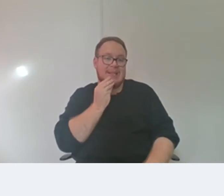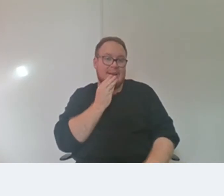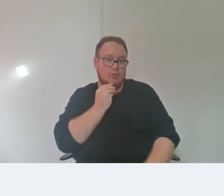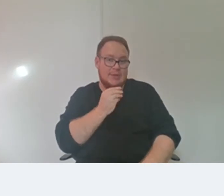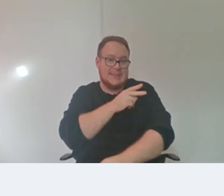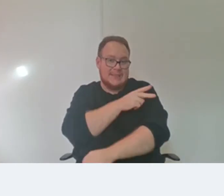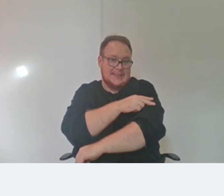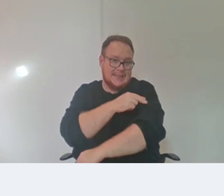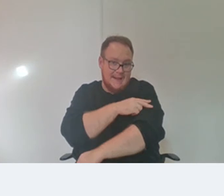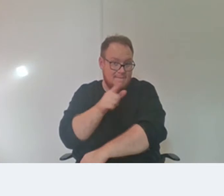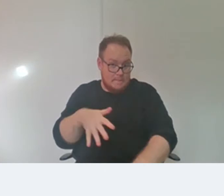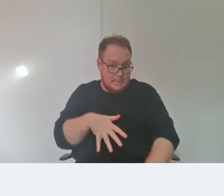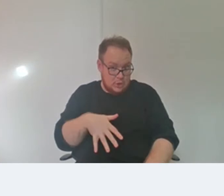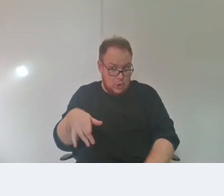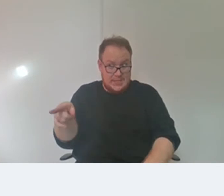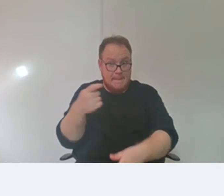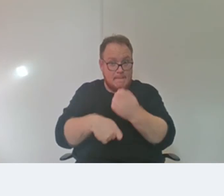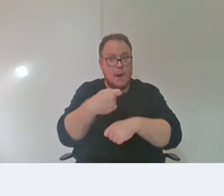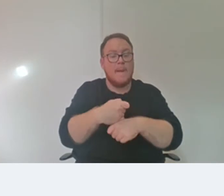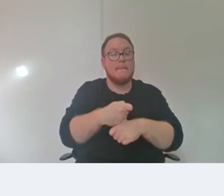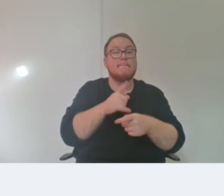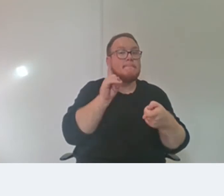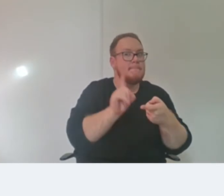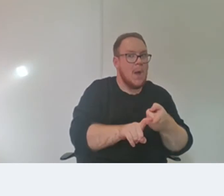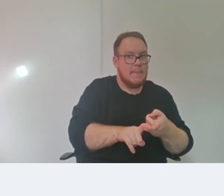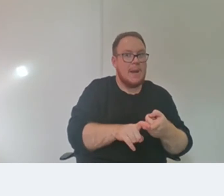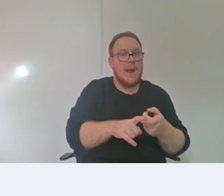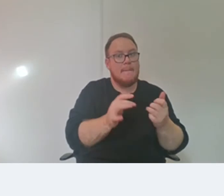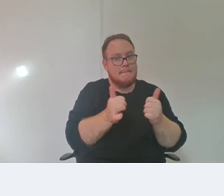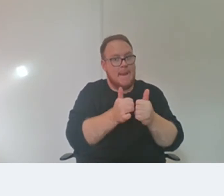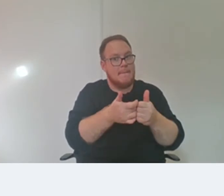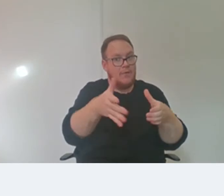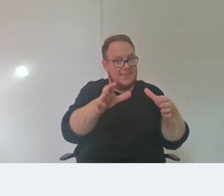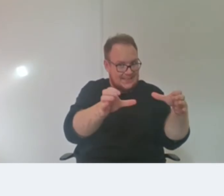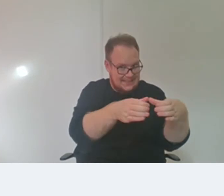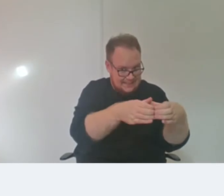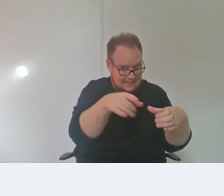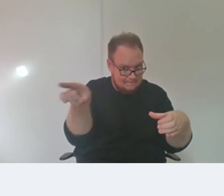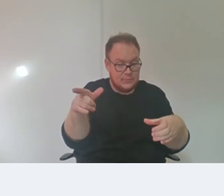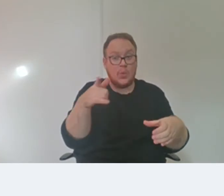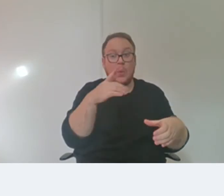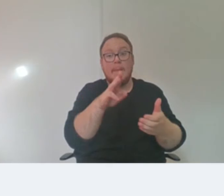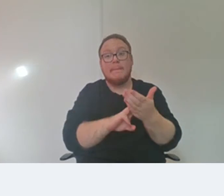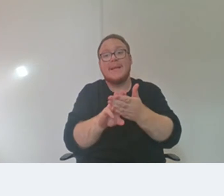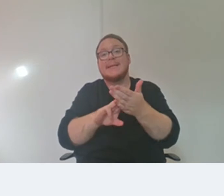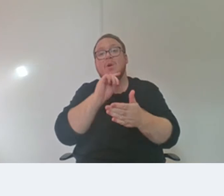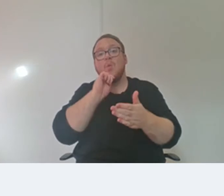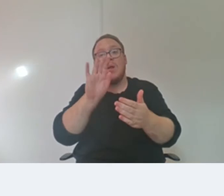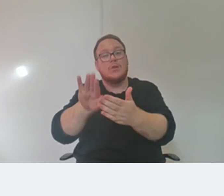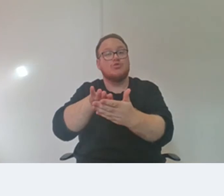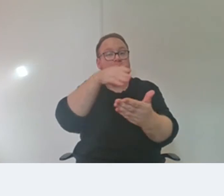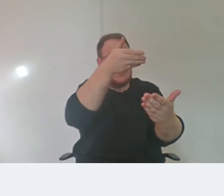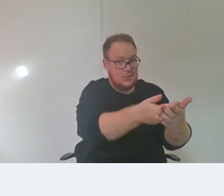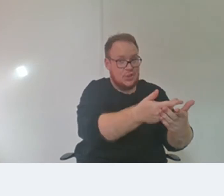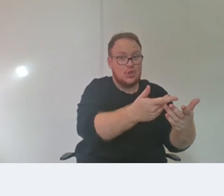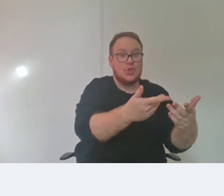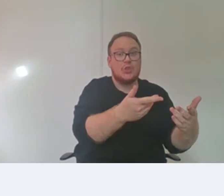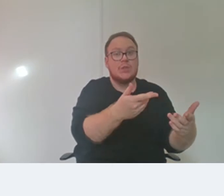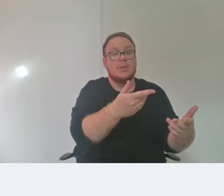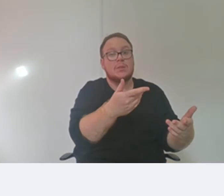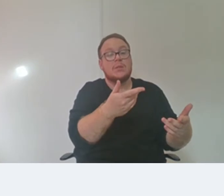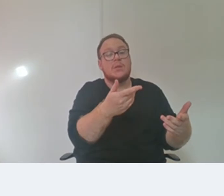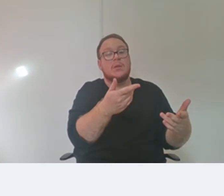maternity permanent members of the team. What that means is that they will transition into the new world along with everybody else in the CCG that